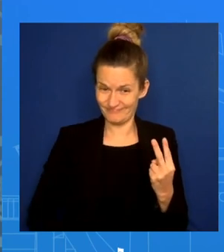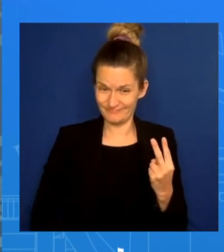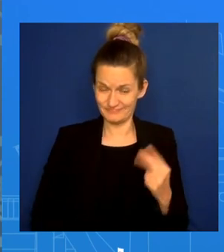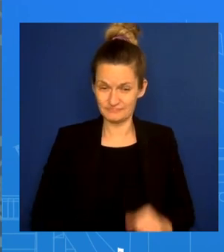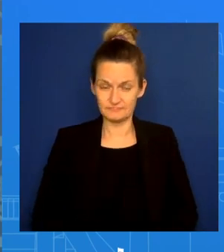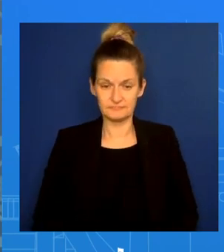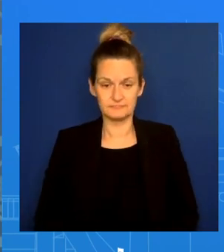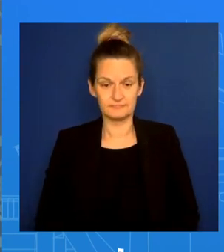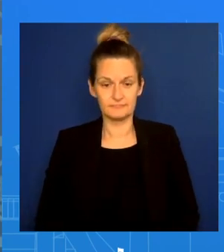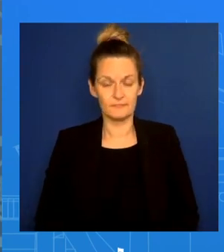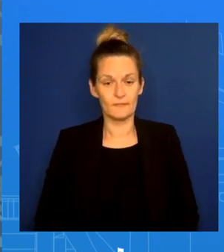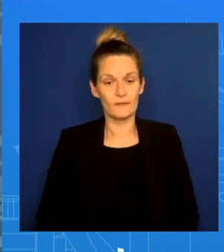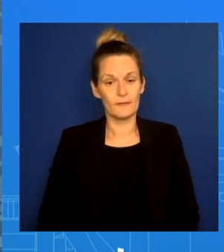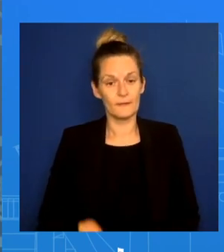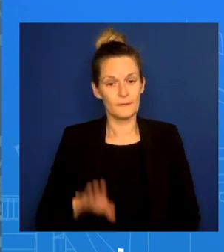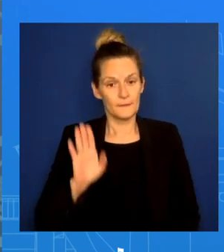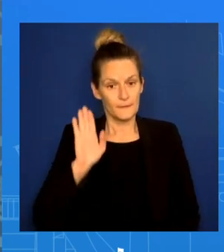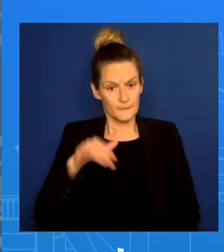today,